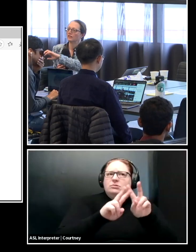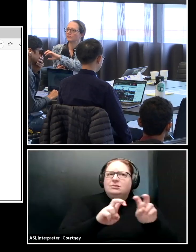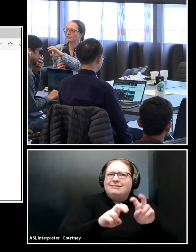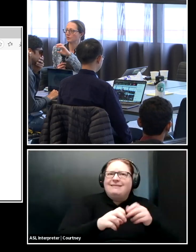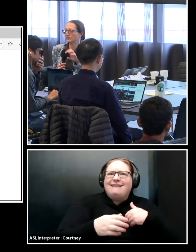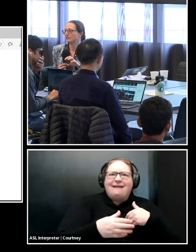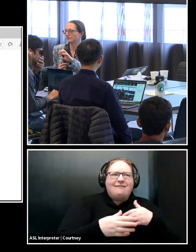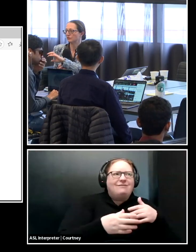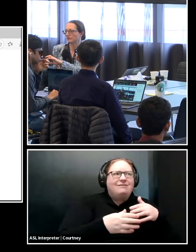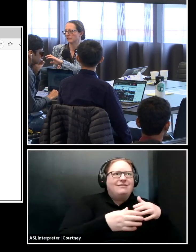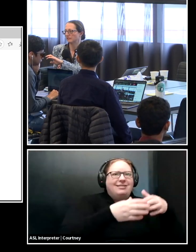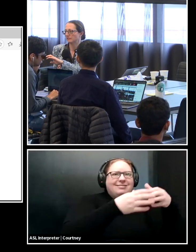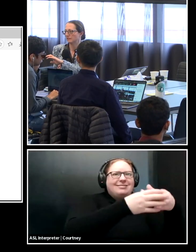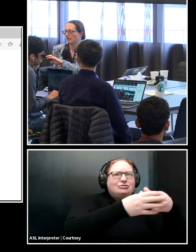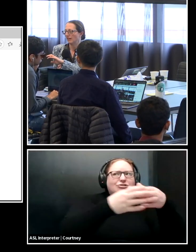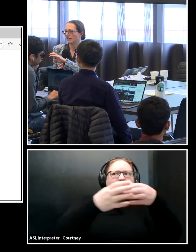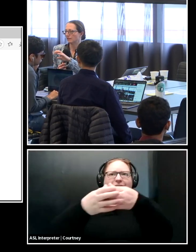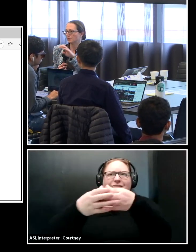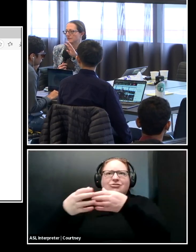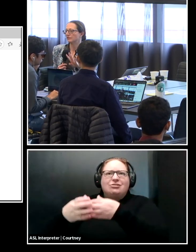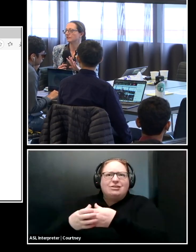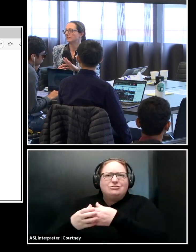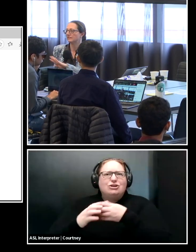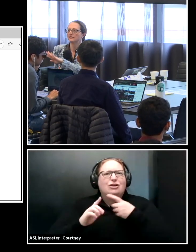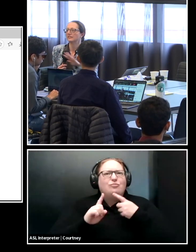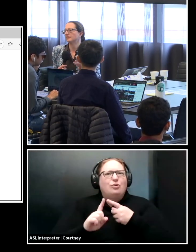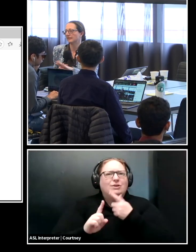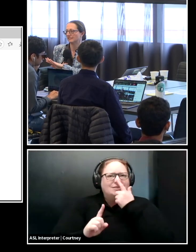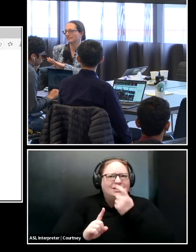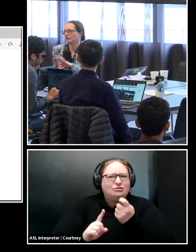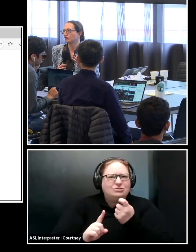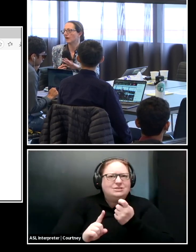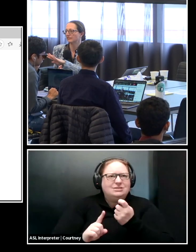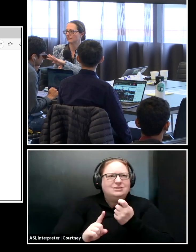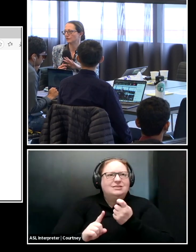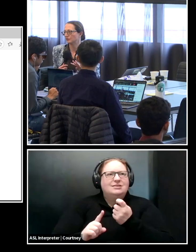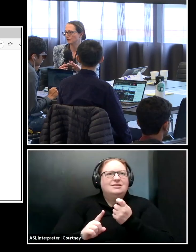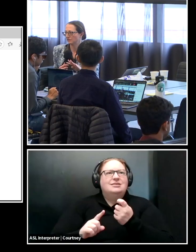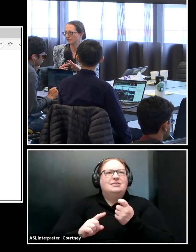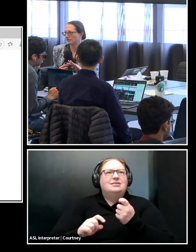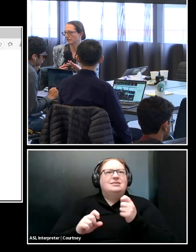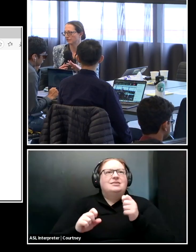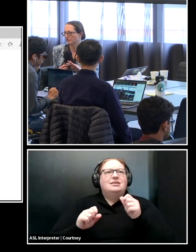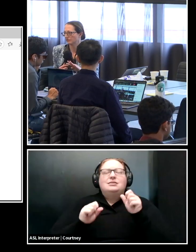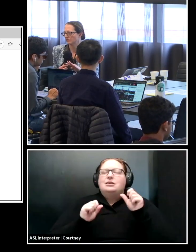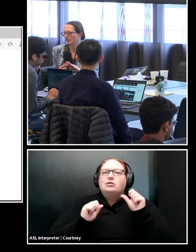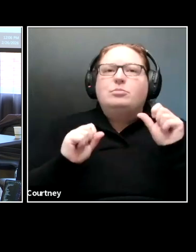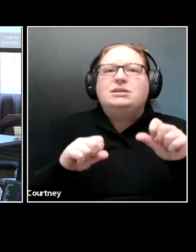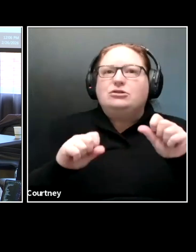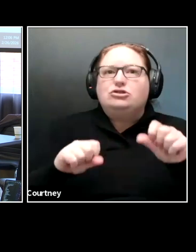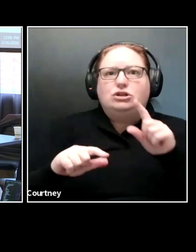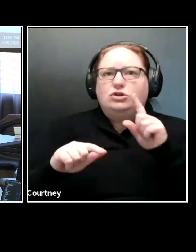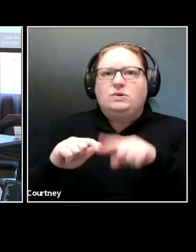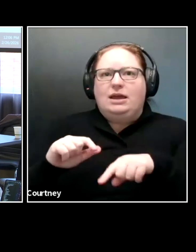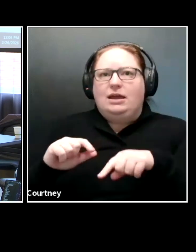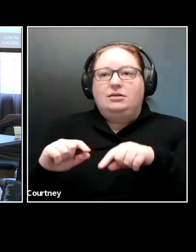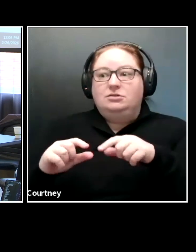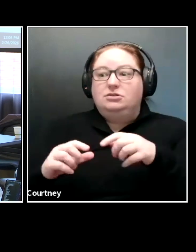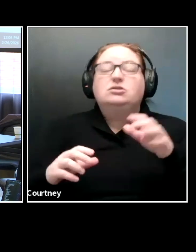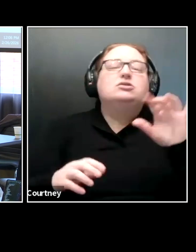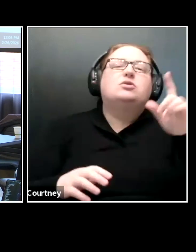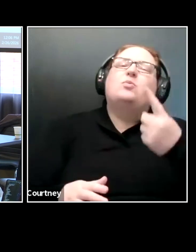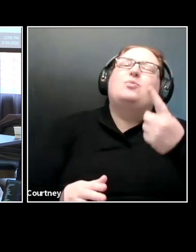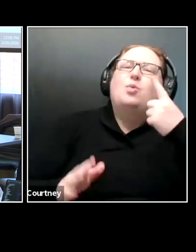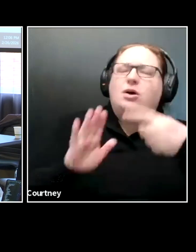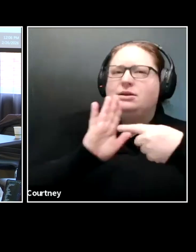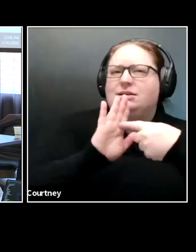clusters of points of interest that are potentially disconnected across those 2 different clusters? An example that I